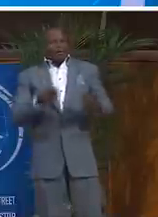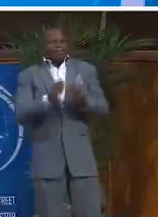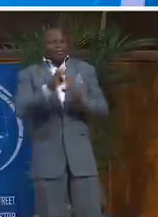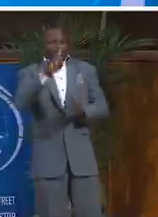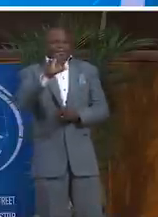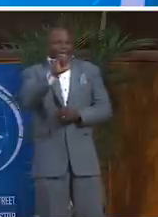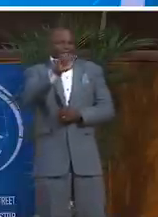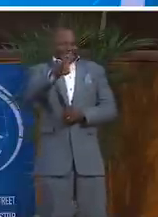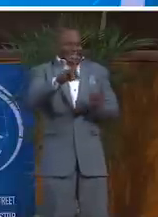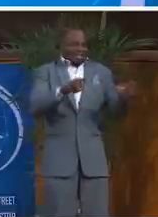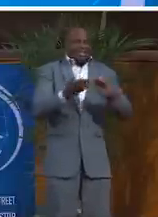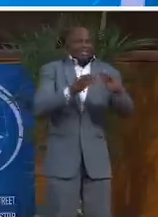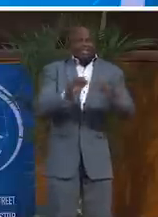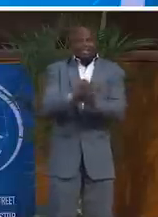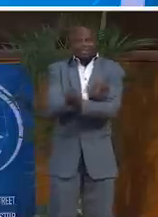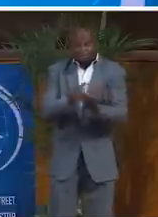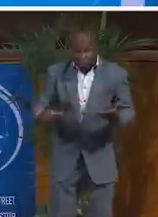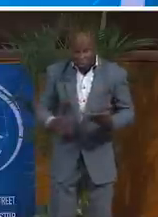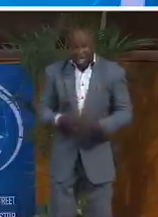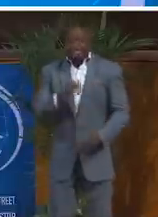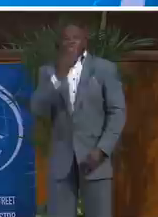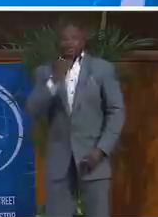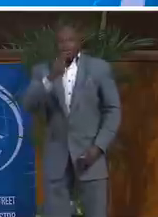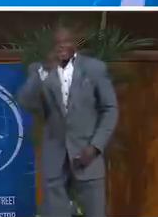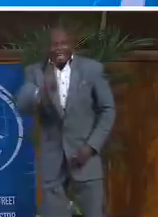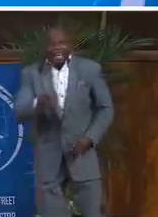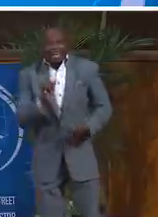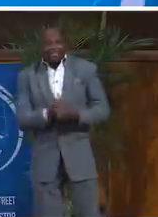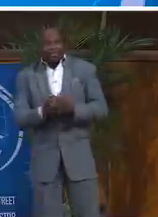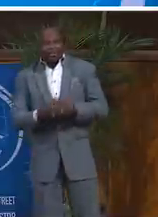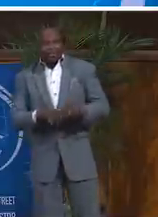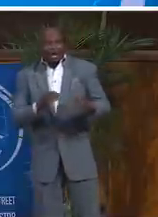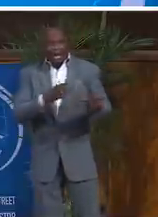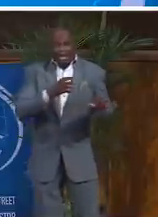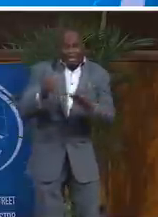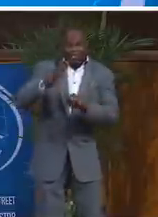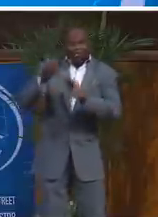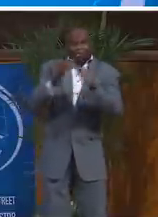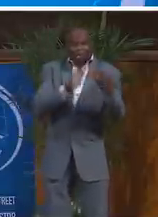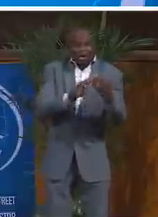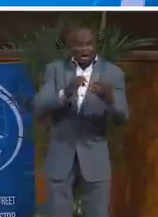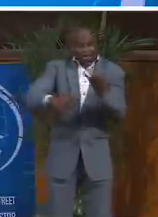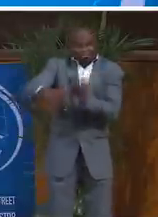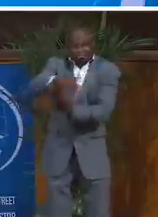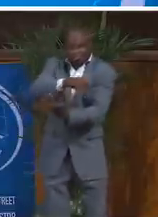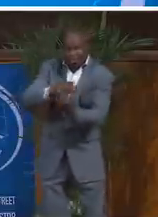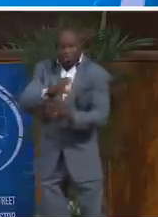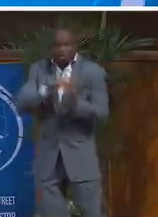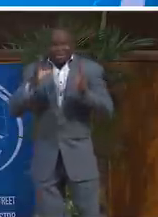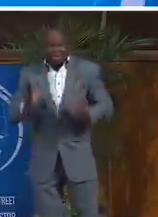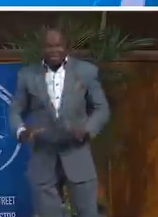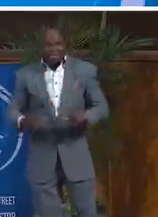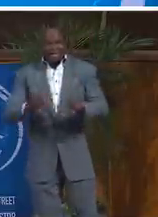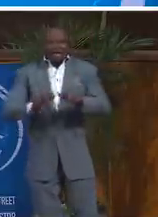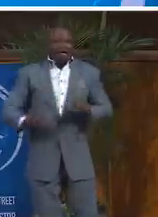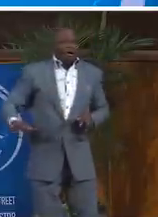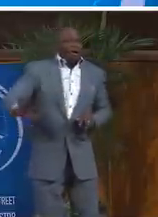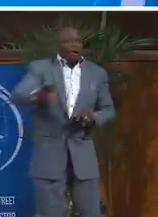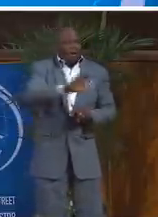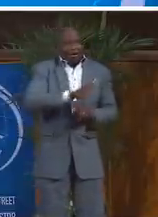The city was destroyed and Jews had to scatter out of Jerusalem and begin mixing with Christians in all of these